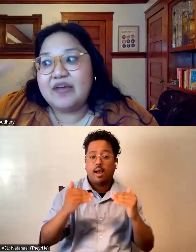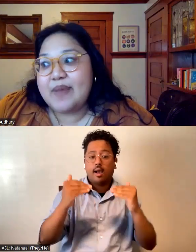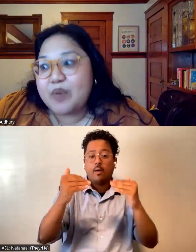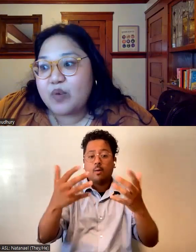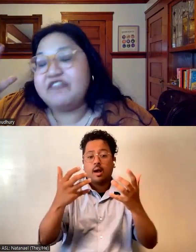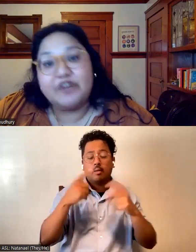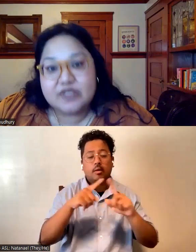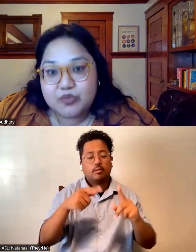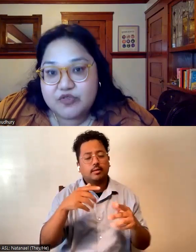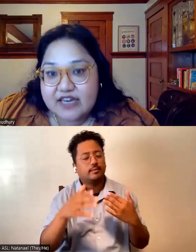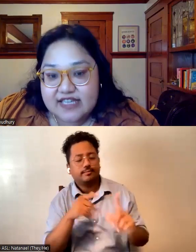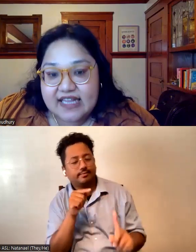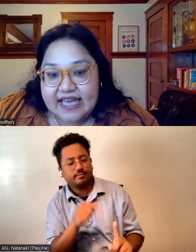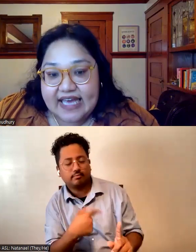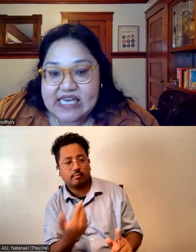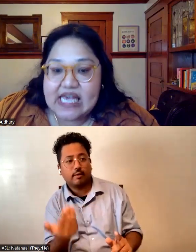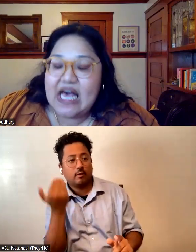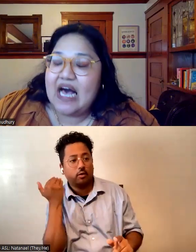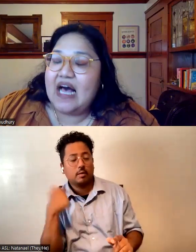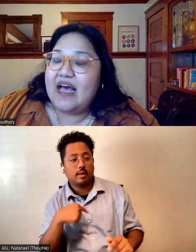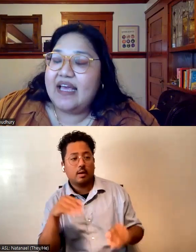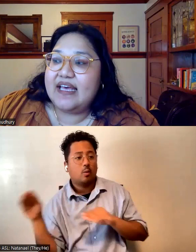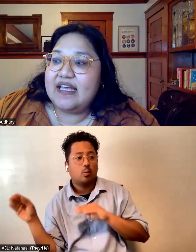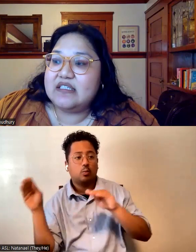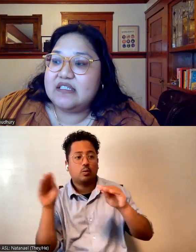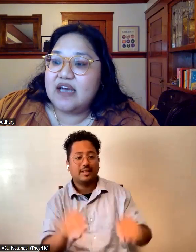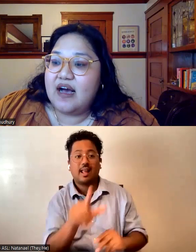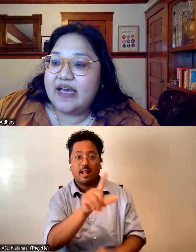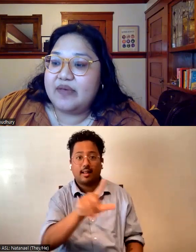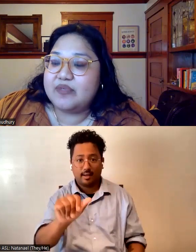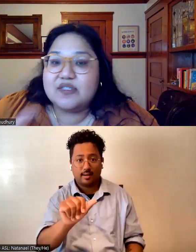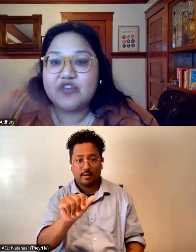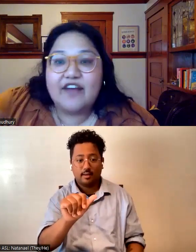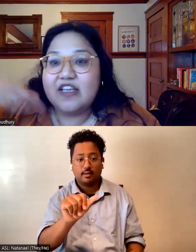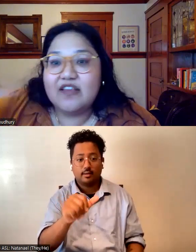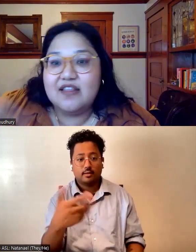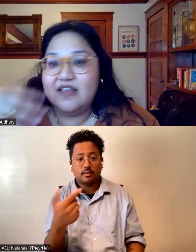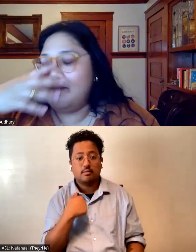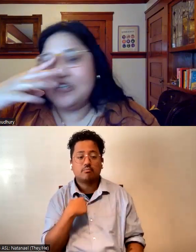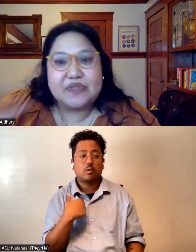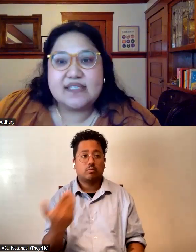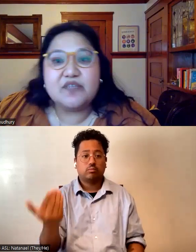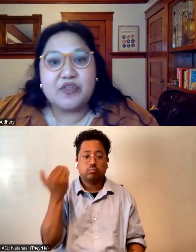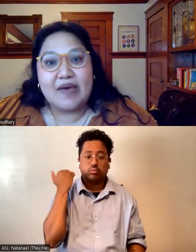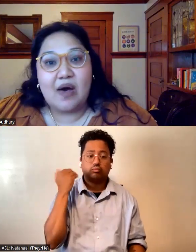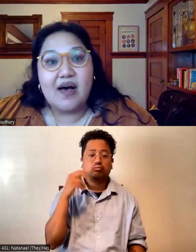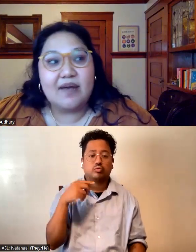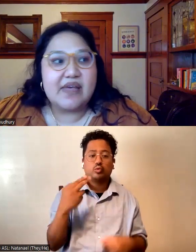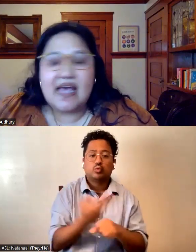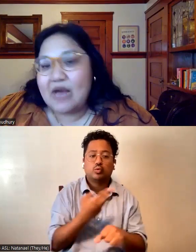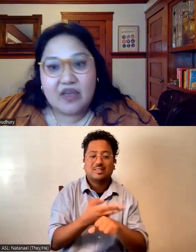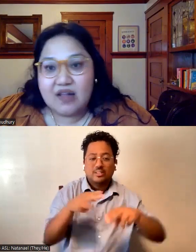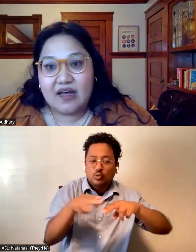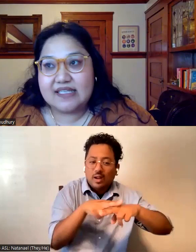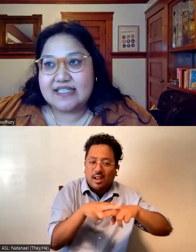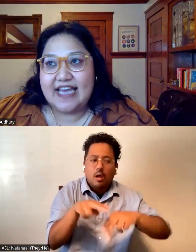I remember when I first moved out to LA, and I was traveling the metro system with my mom,